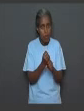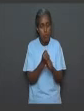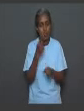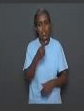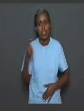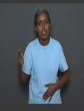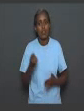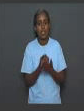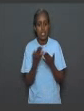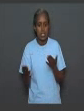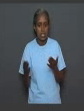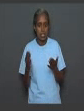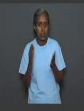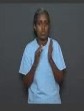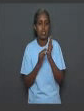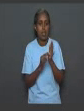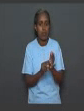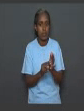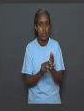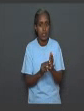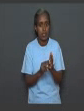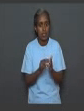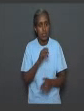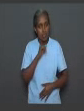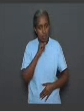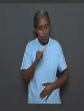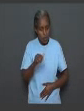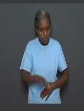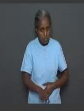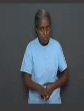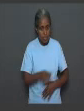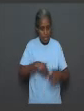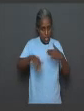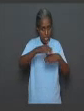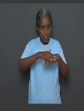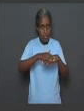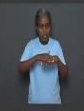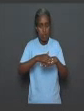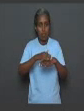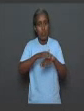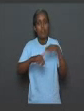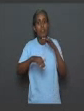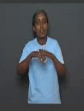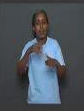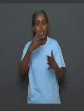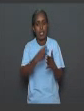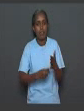everything in the sample that is not covered by our favorable